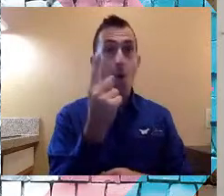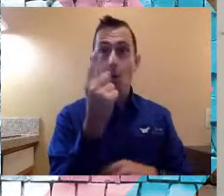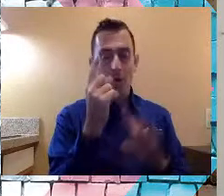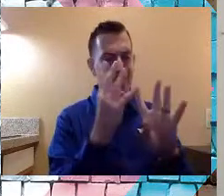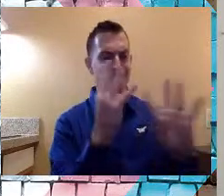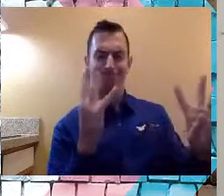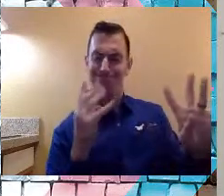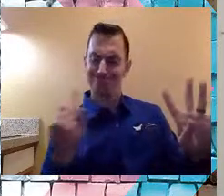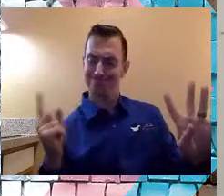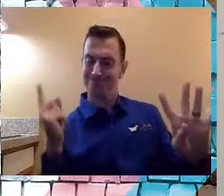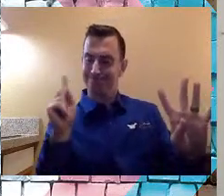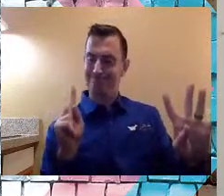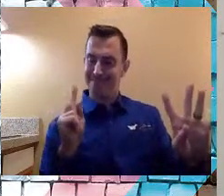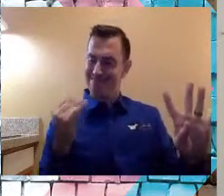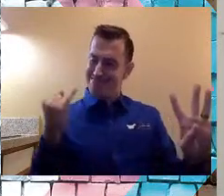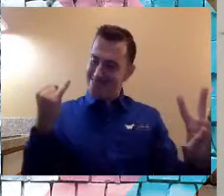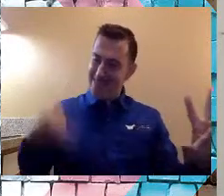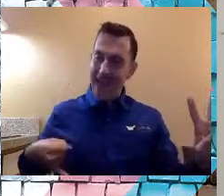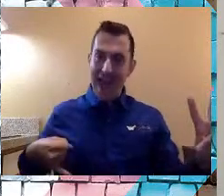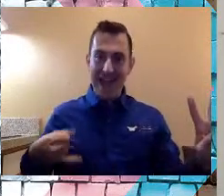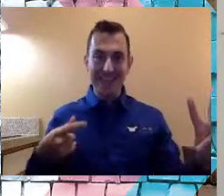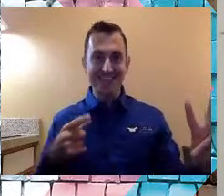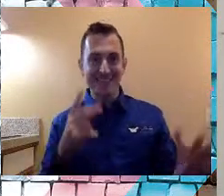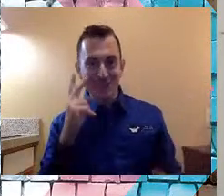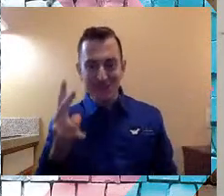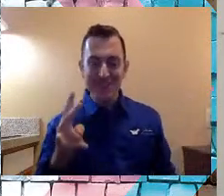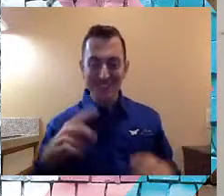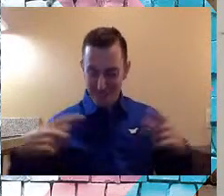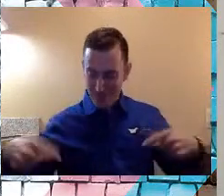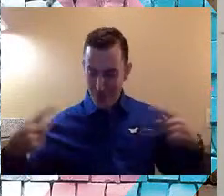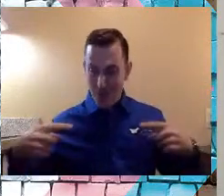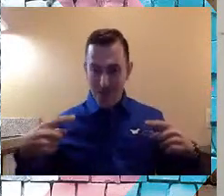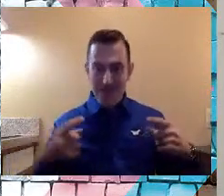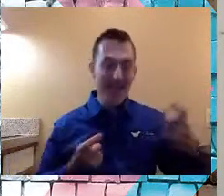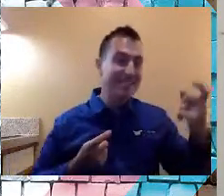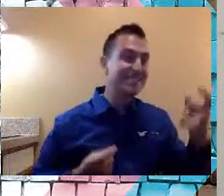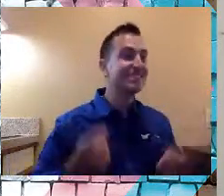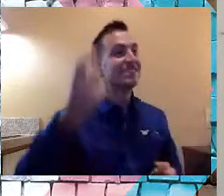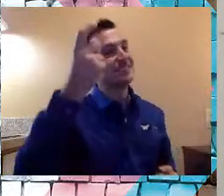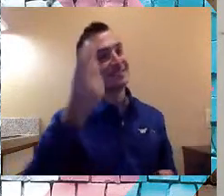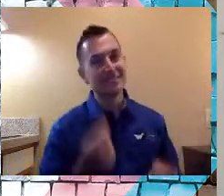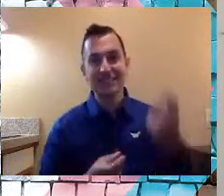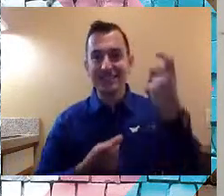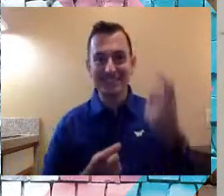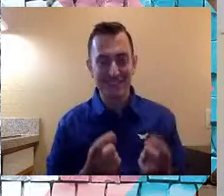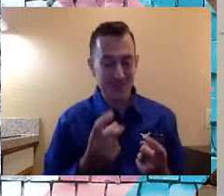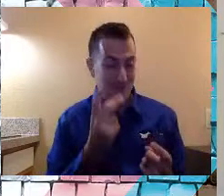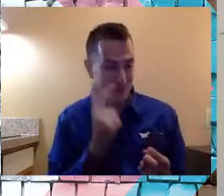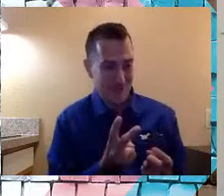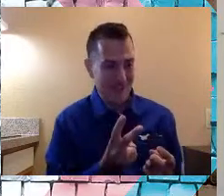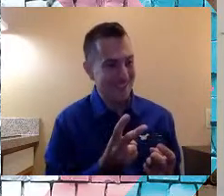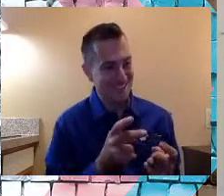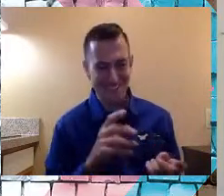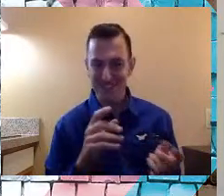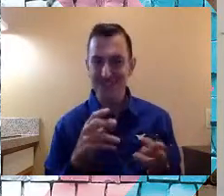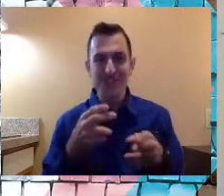last. Look at this little rollerblading girl. This little dog has such short legs. That's maybe why they're not going so fast.